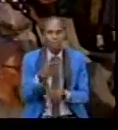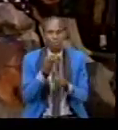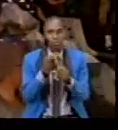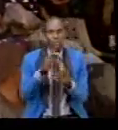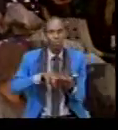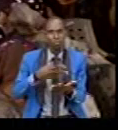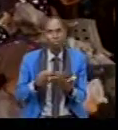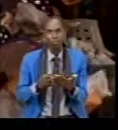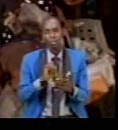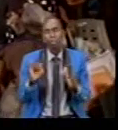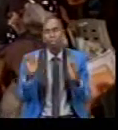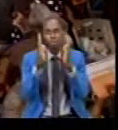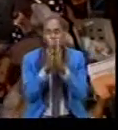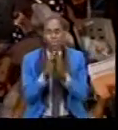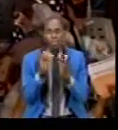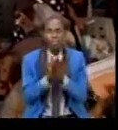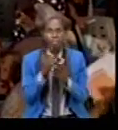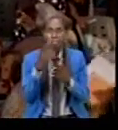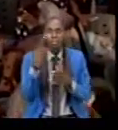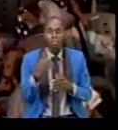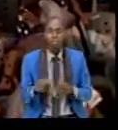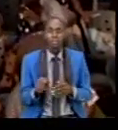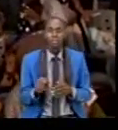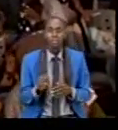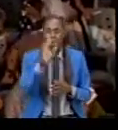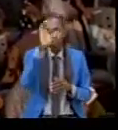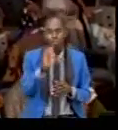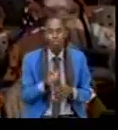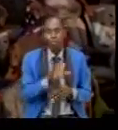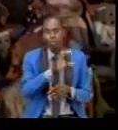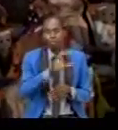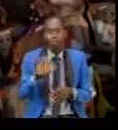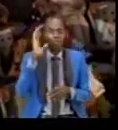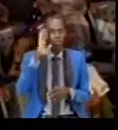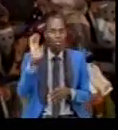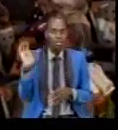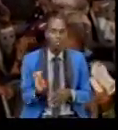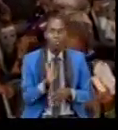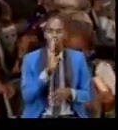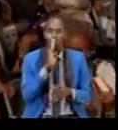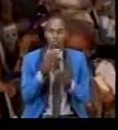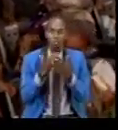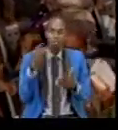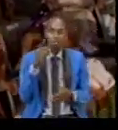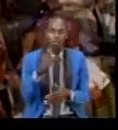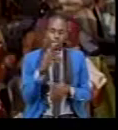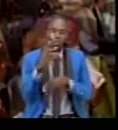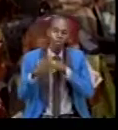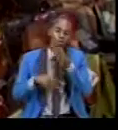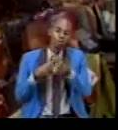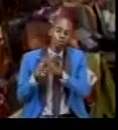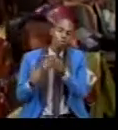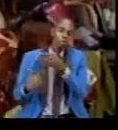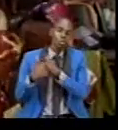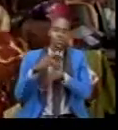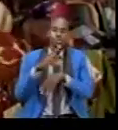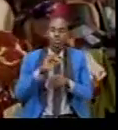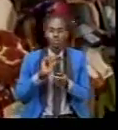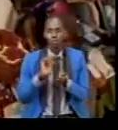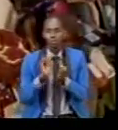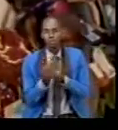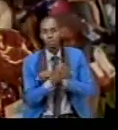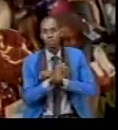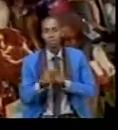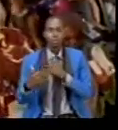Pray that the cross will be before you and the world behind you. No turning back, no turning